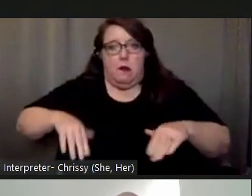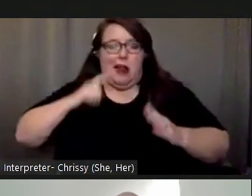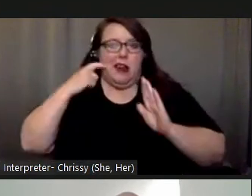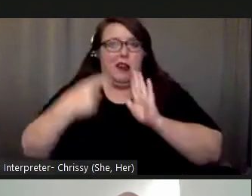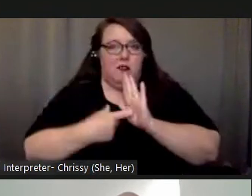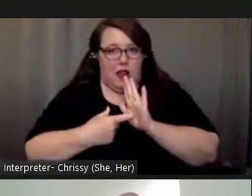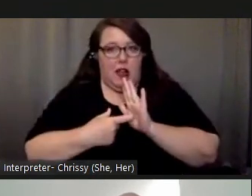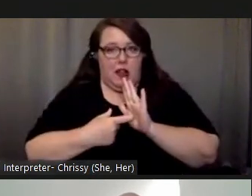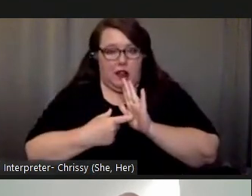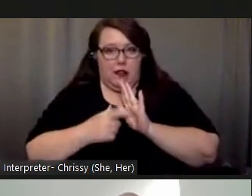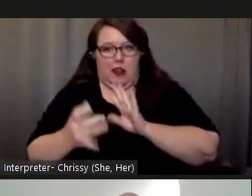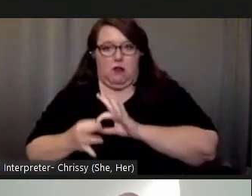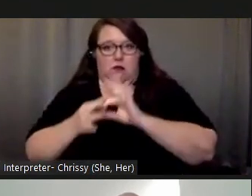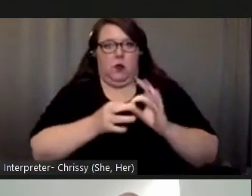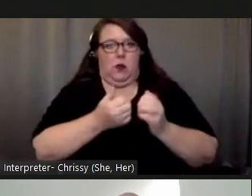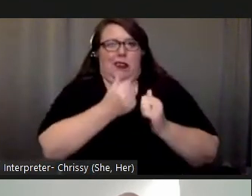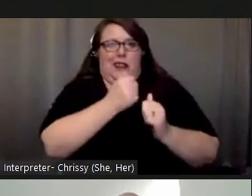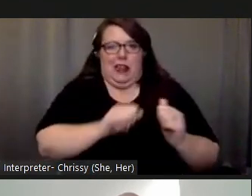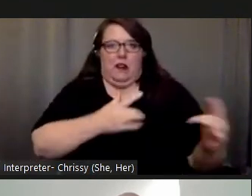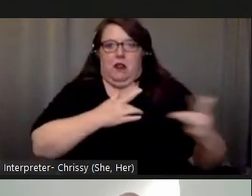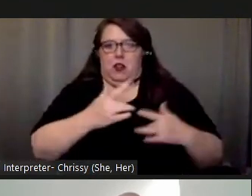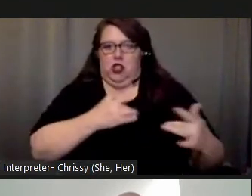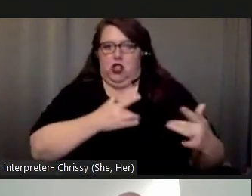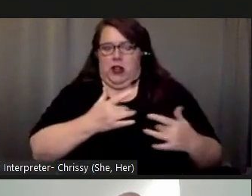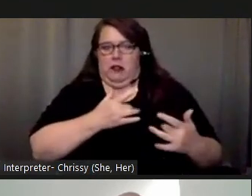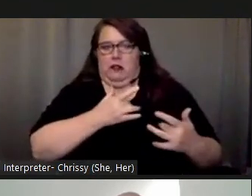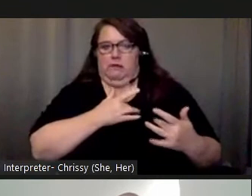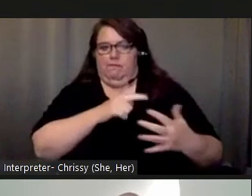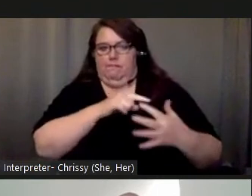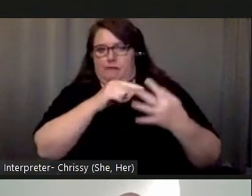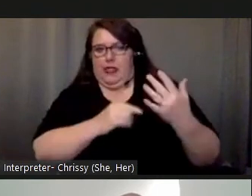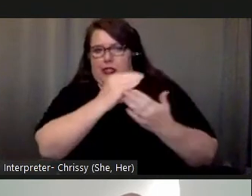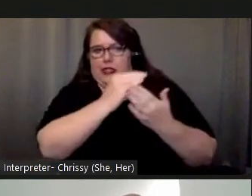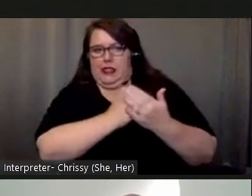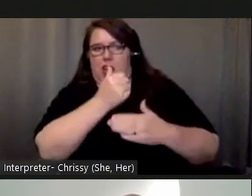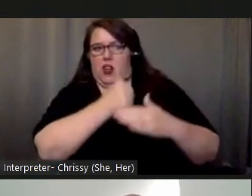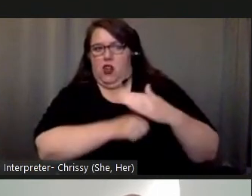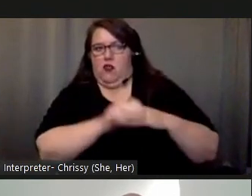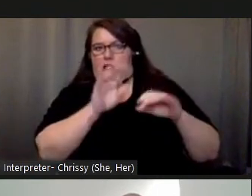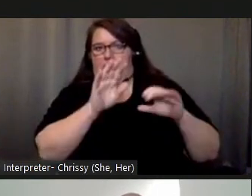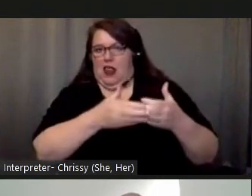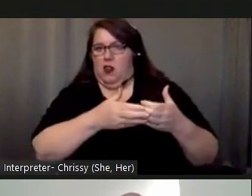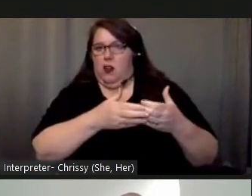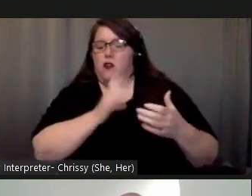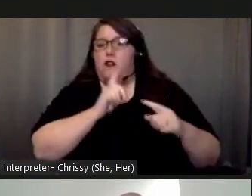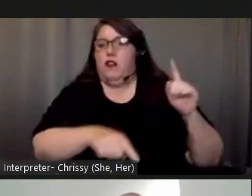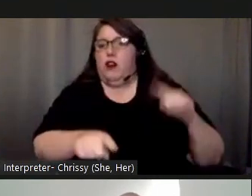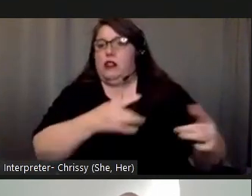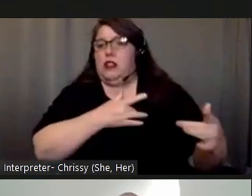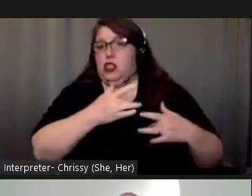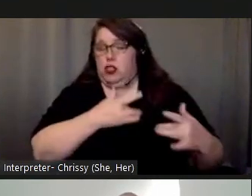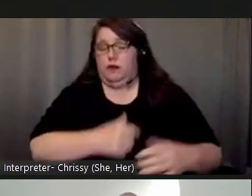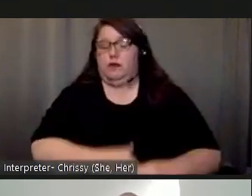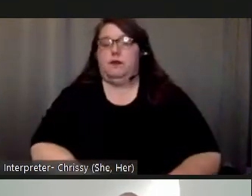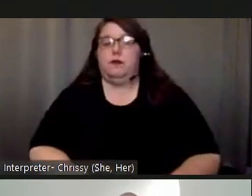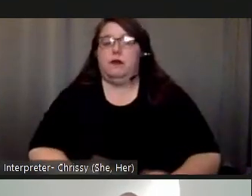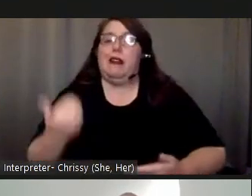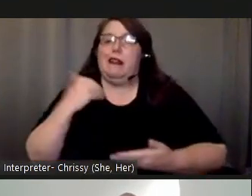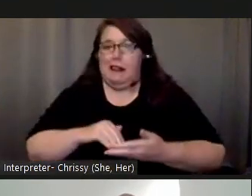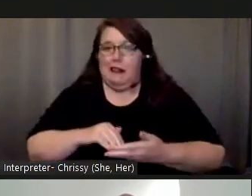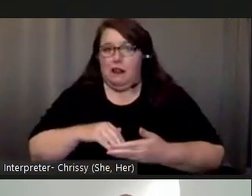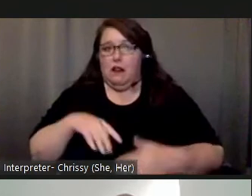variants that are associated with any of those concerning characteristics that are listed under the category for variants of concern. So again, we have